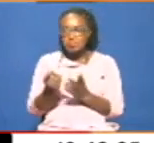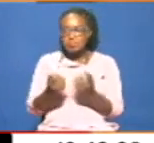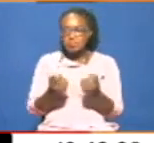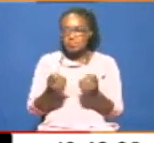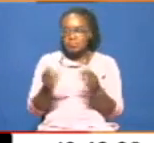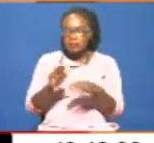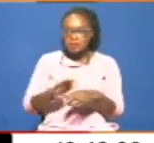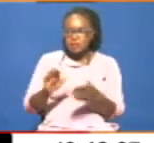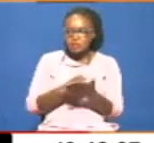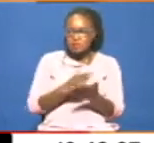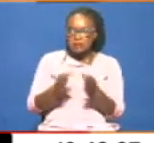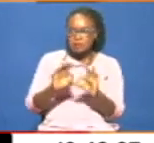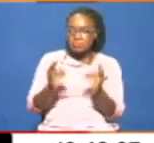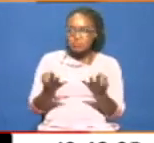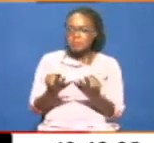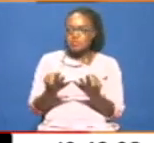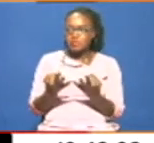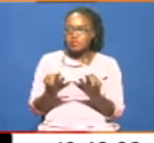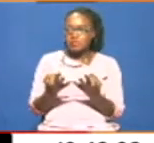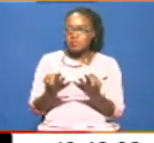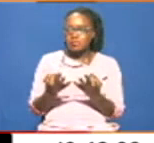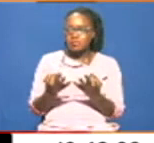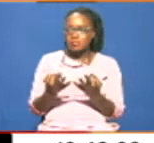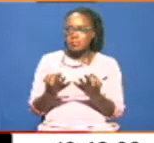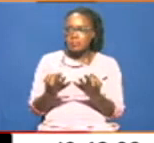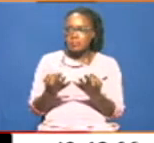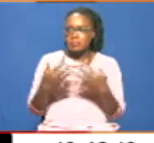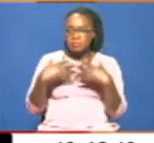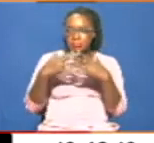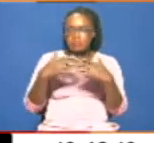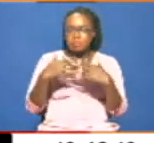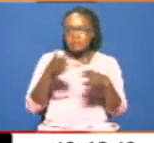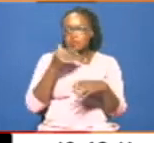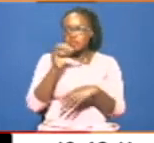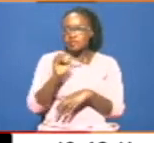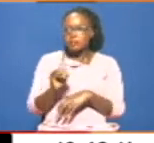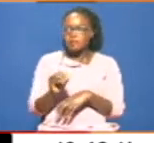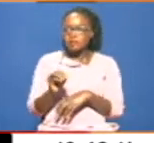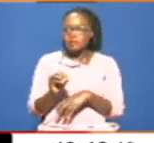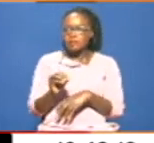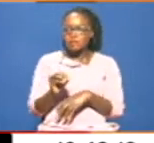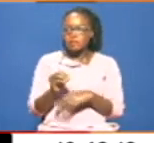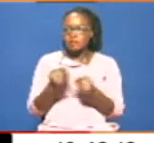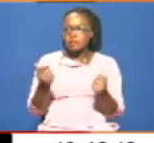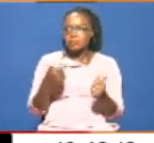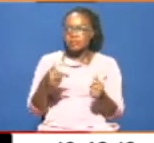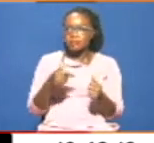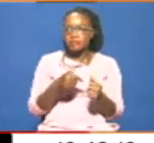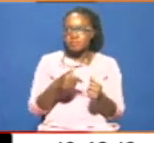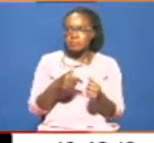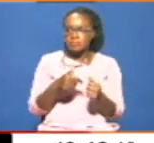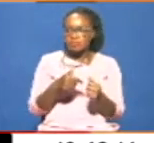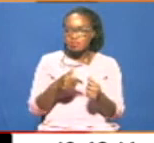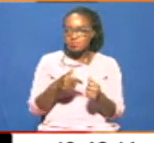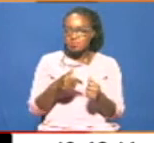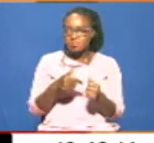share as a family. Maybe the ventilation is not the very best. So our solutions help